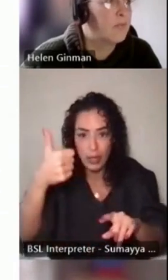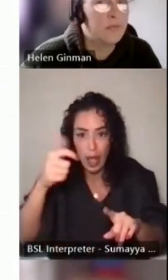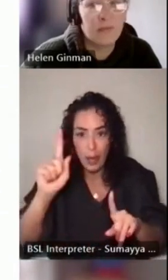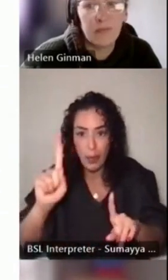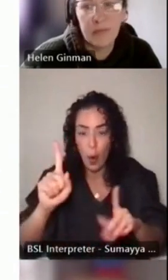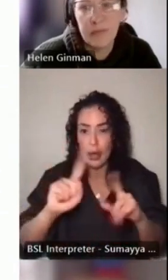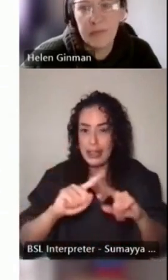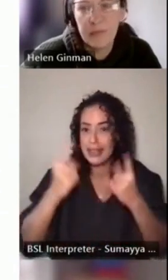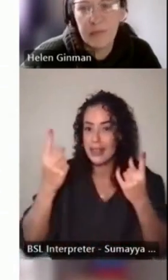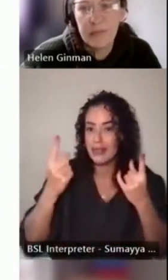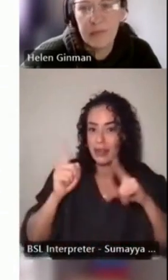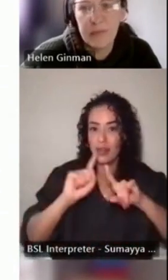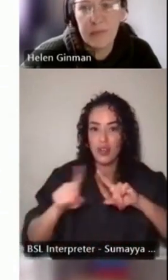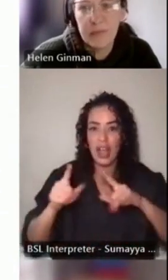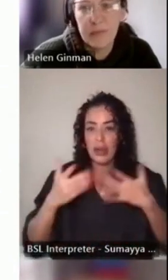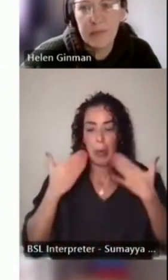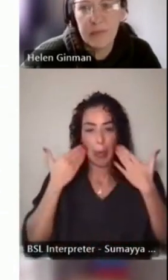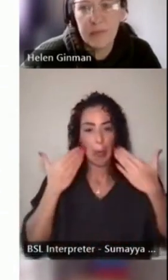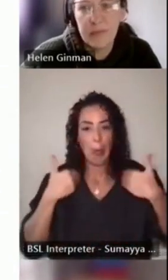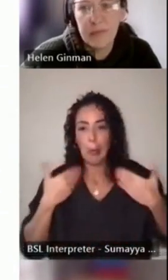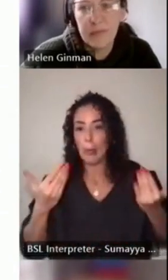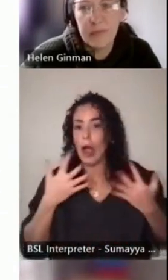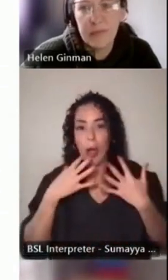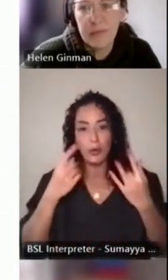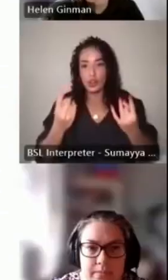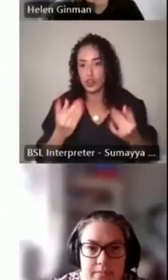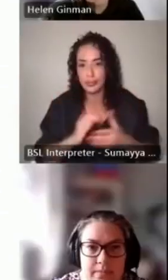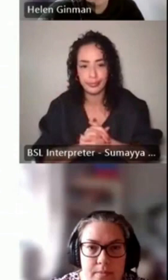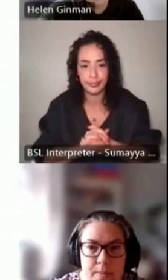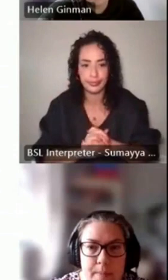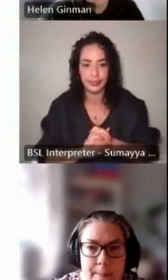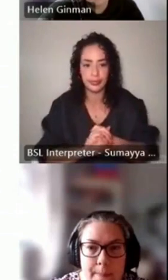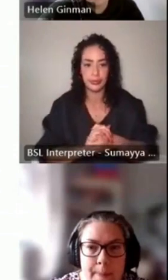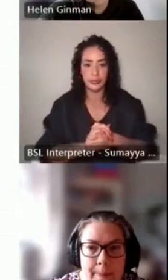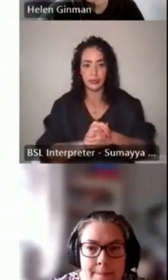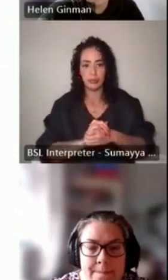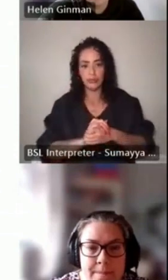another reaction. Are these quite familiar to people?